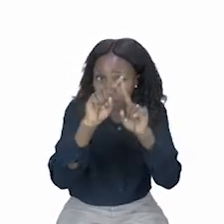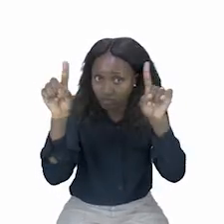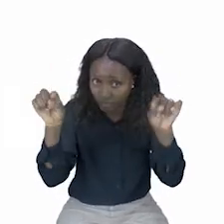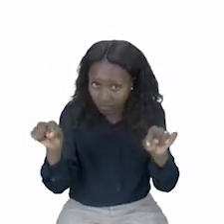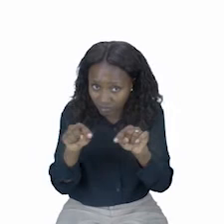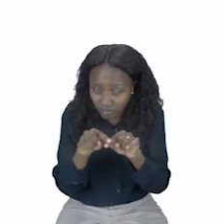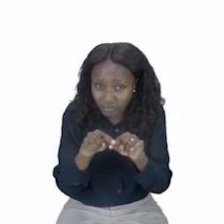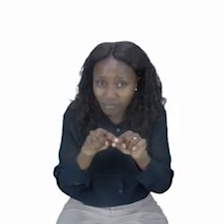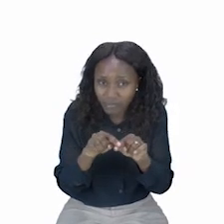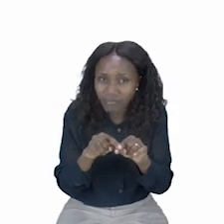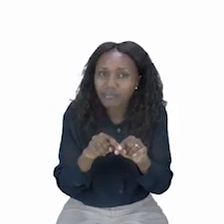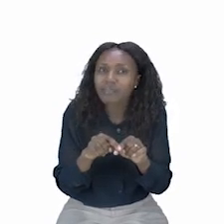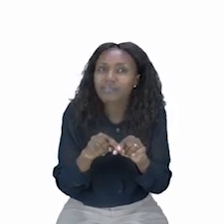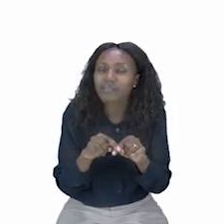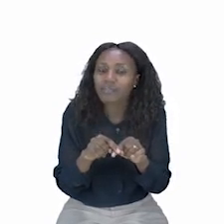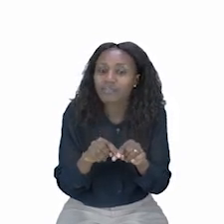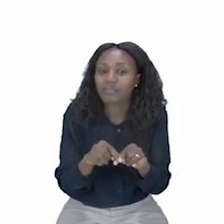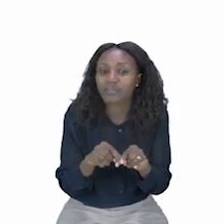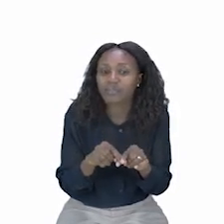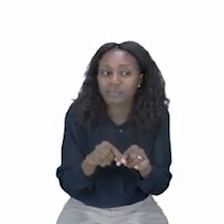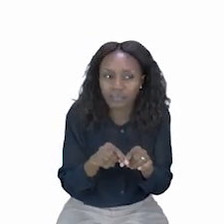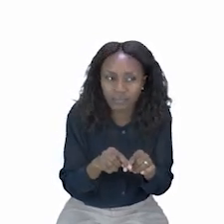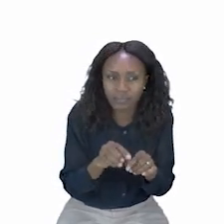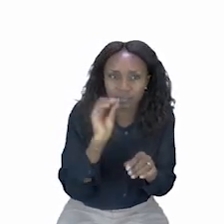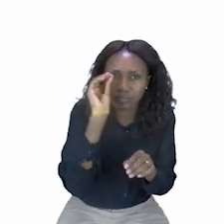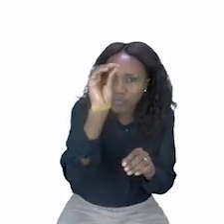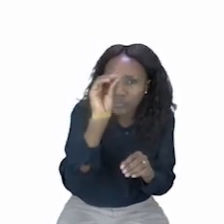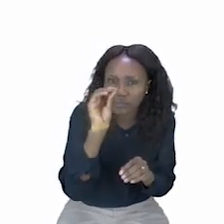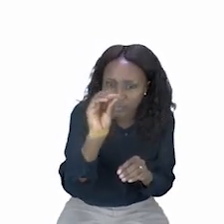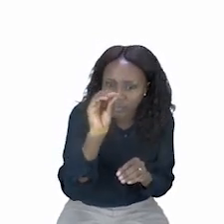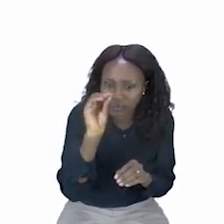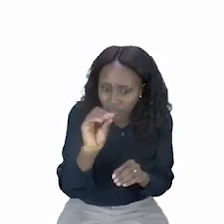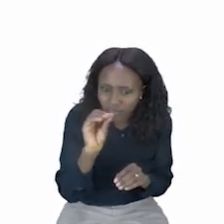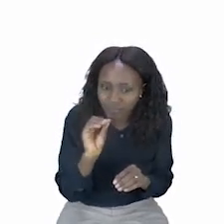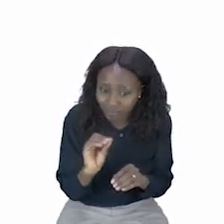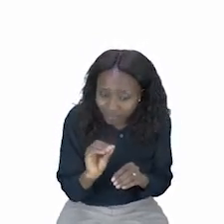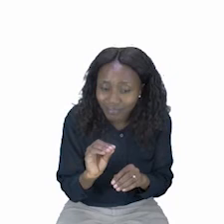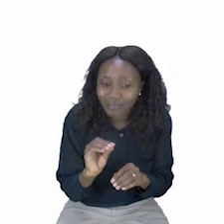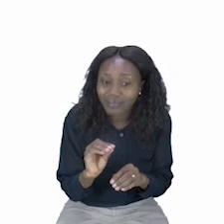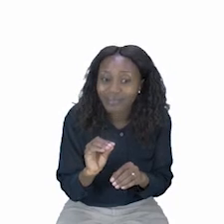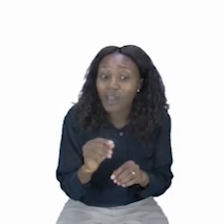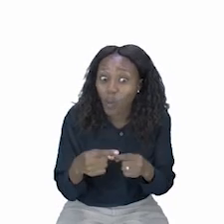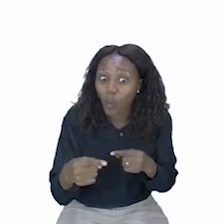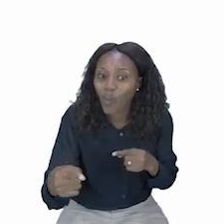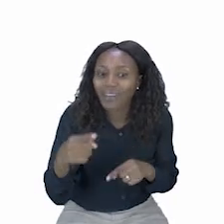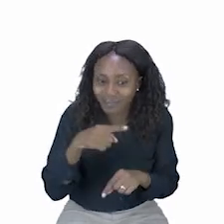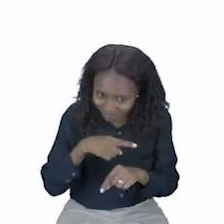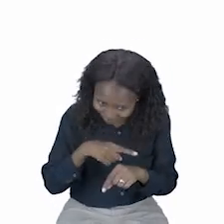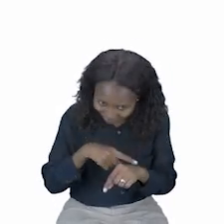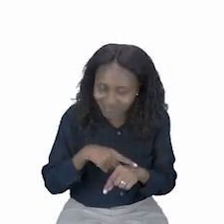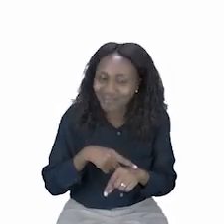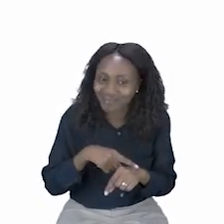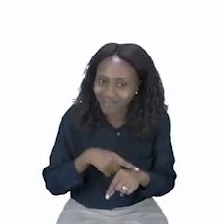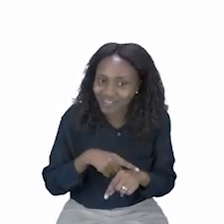our job to fill in the table there. Now I know this table is going to take you some time, so I am going